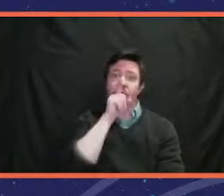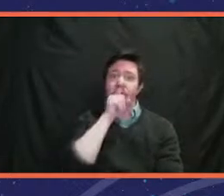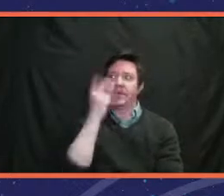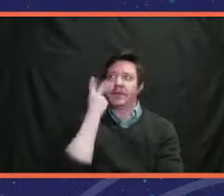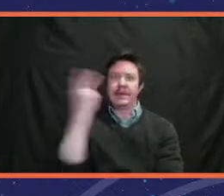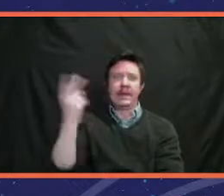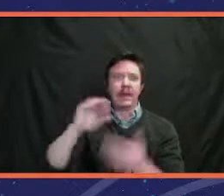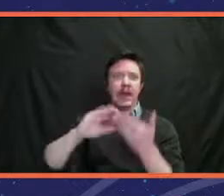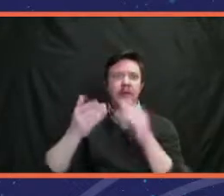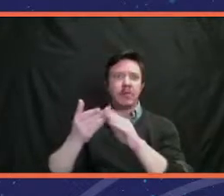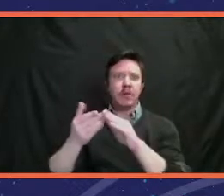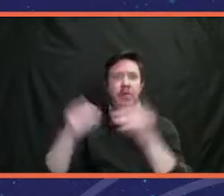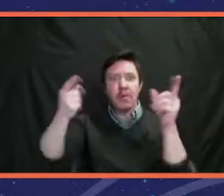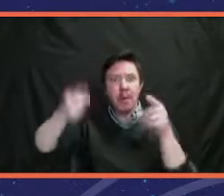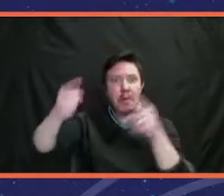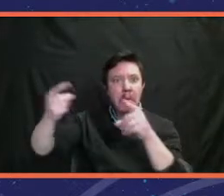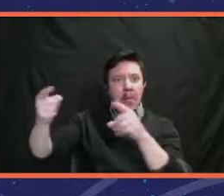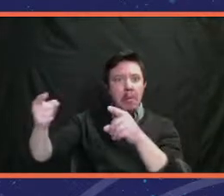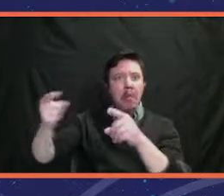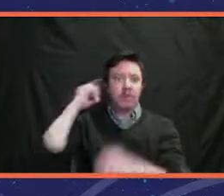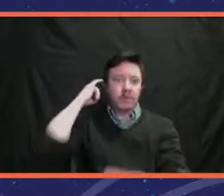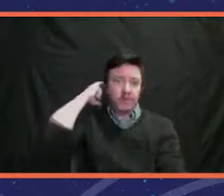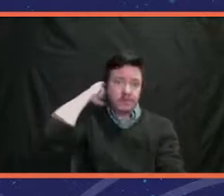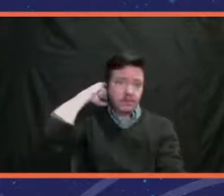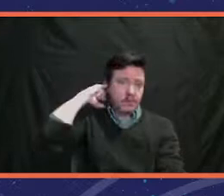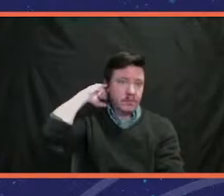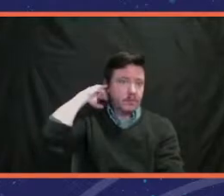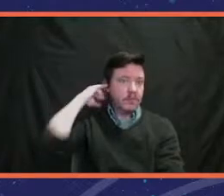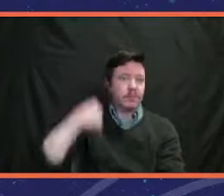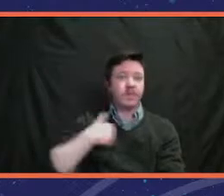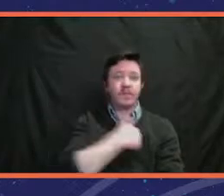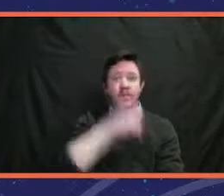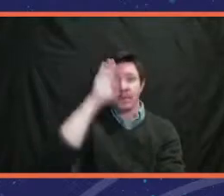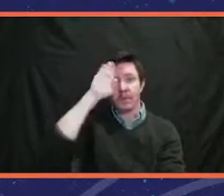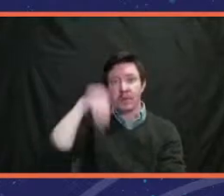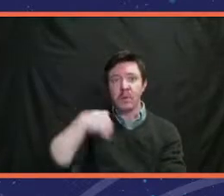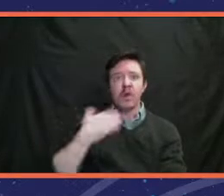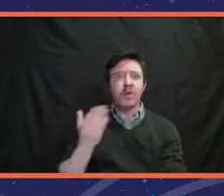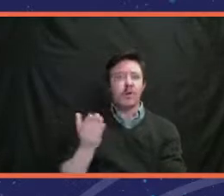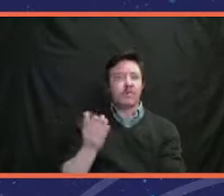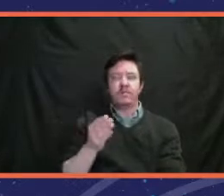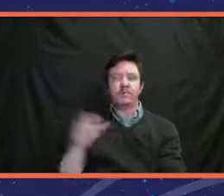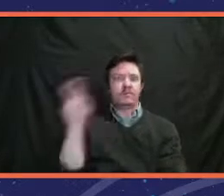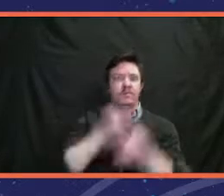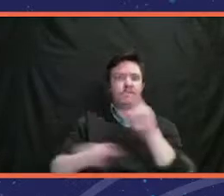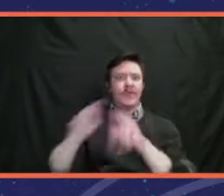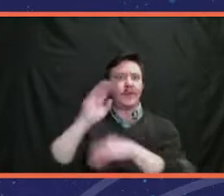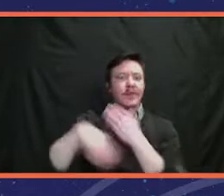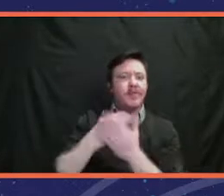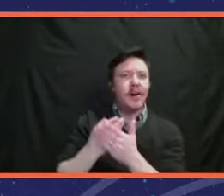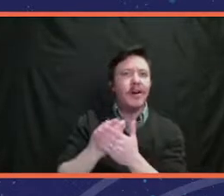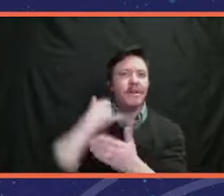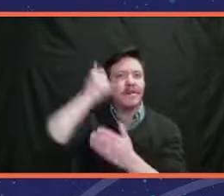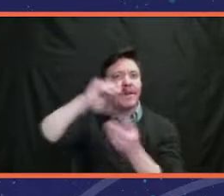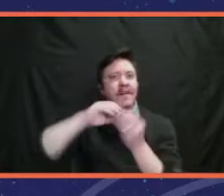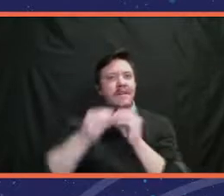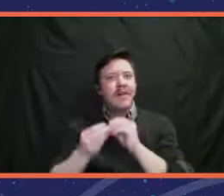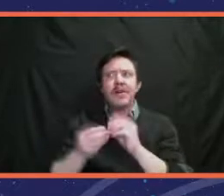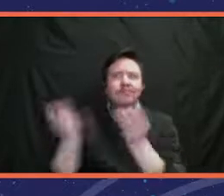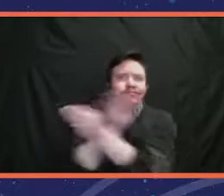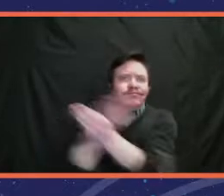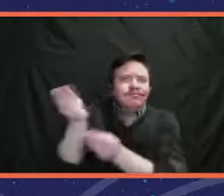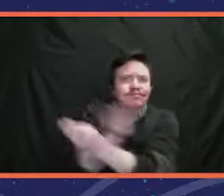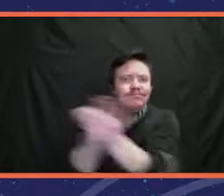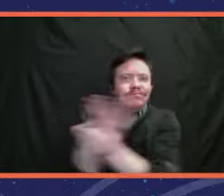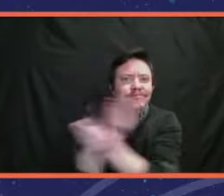And we know with this project that was about community and just seeing them all exchanging numbers at Shelton's studio where we filmed and sharing